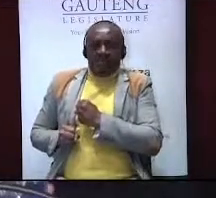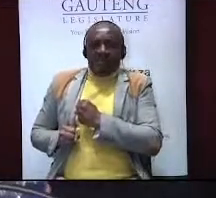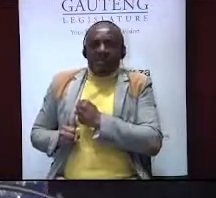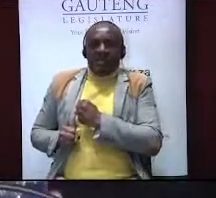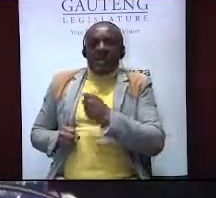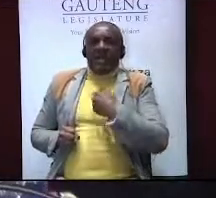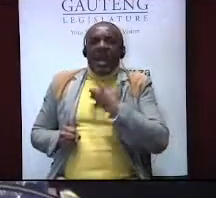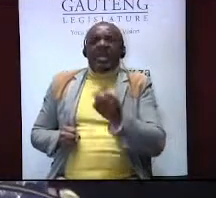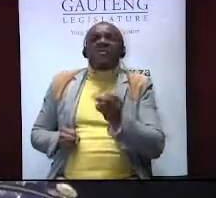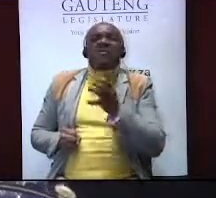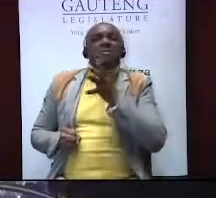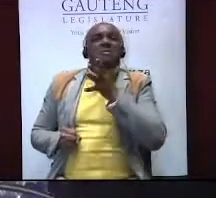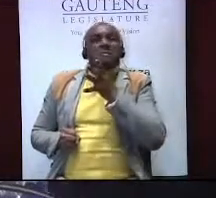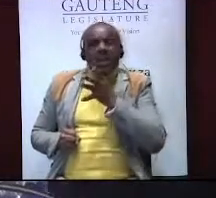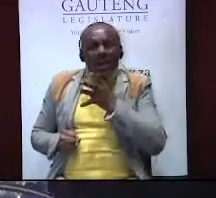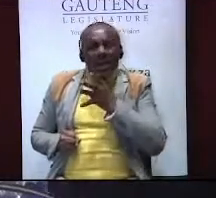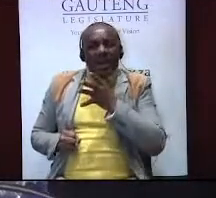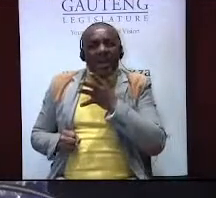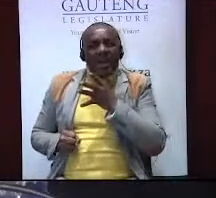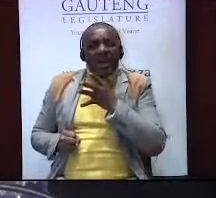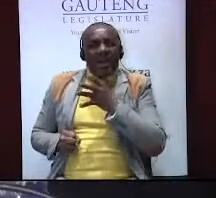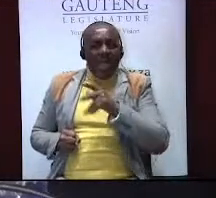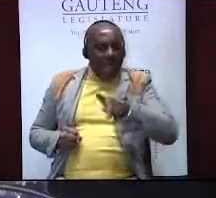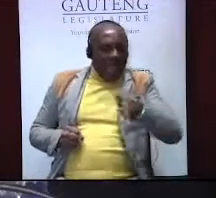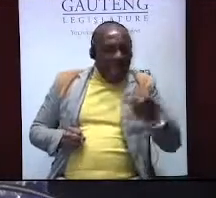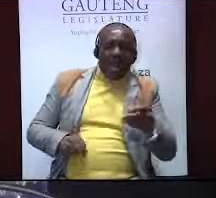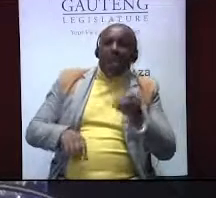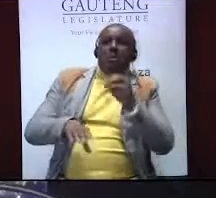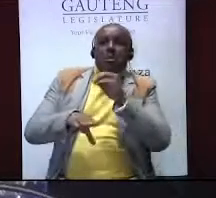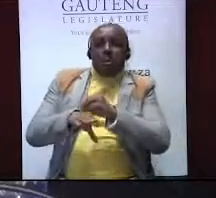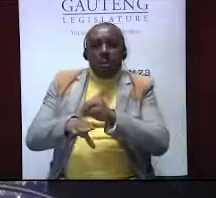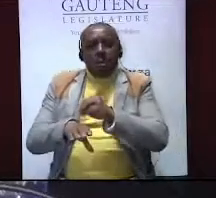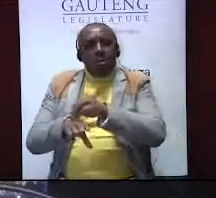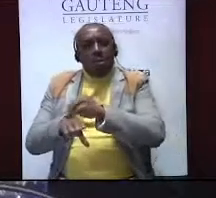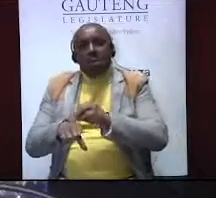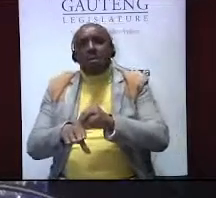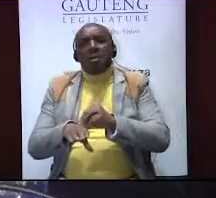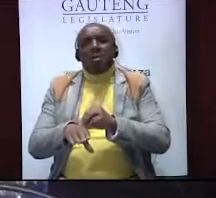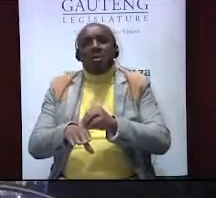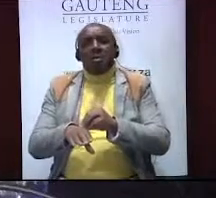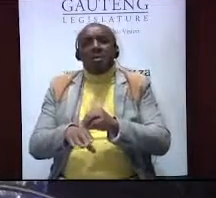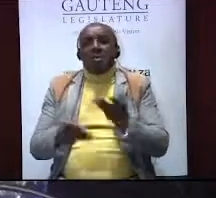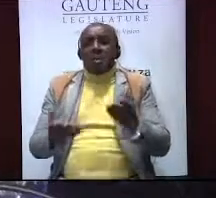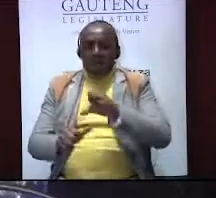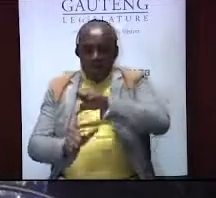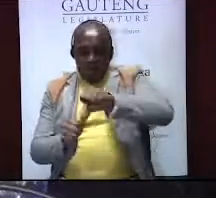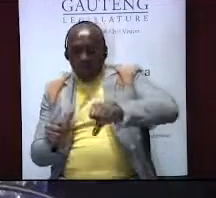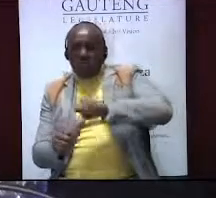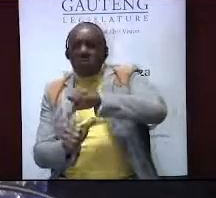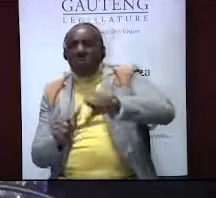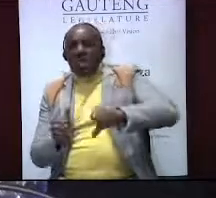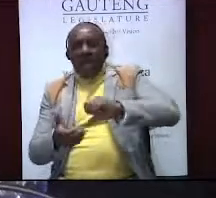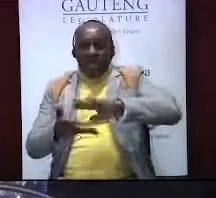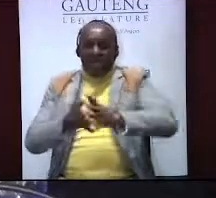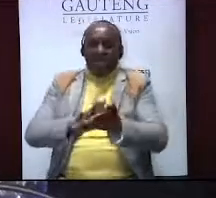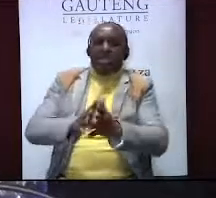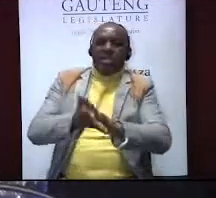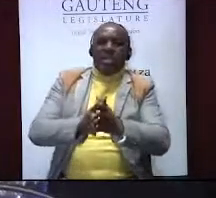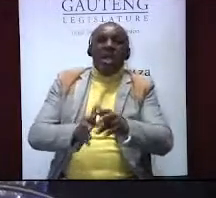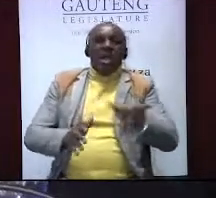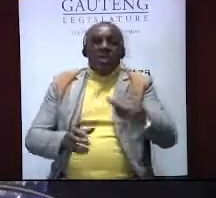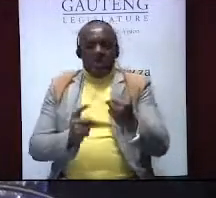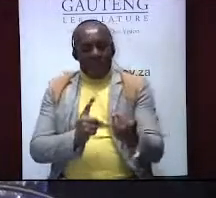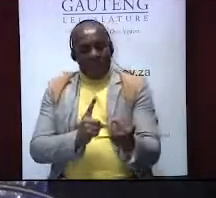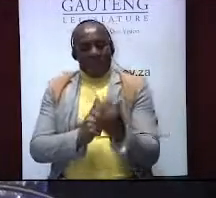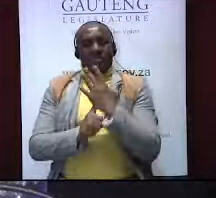We've got so many other problems or social ills that are